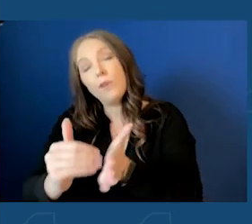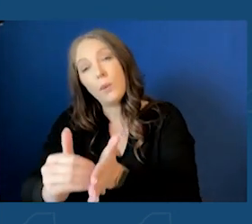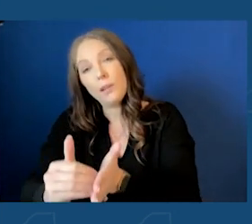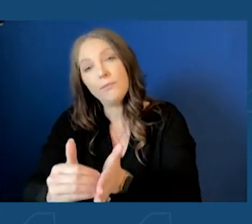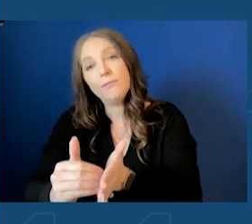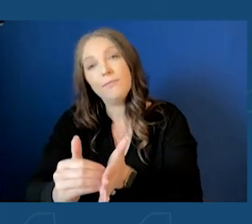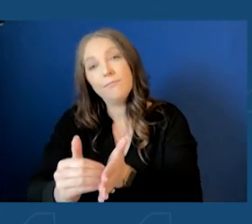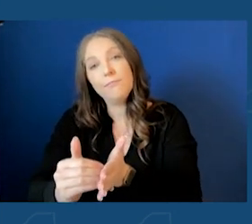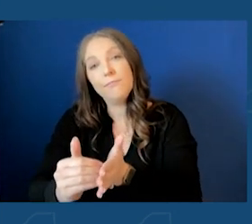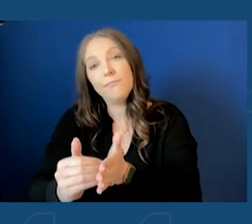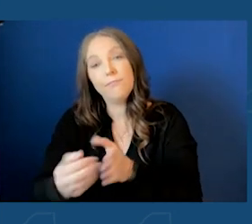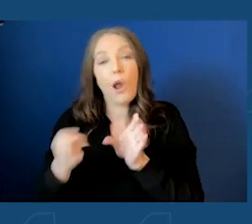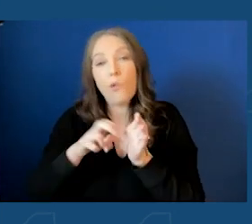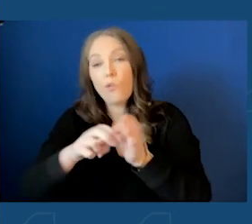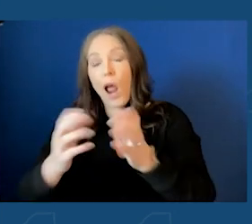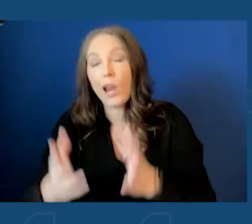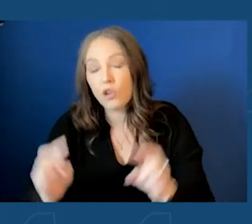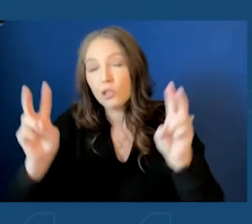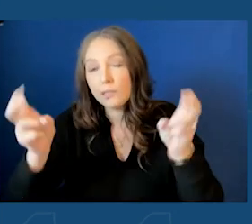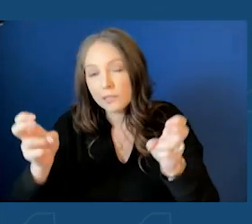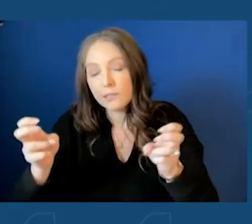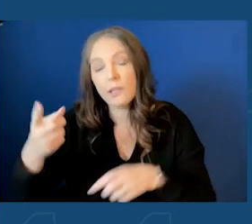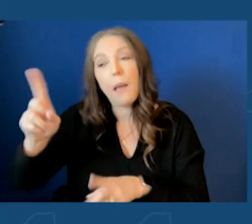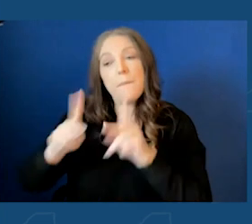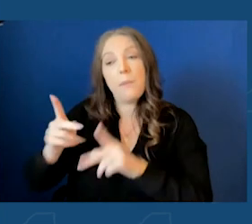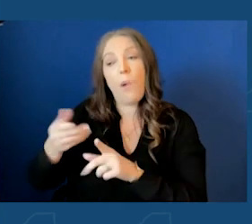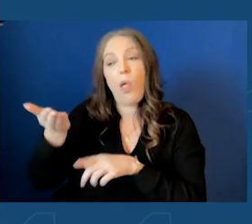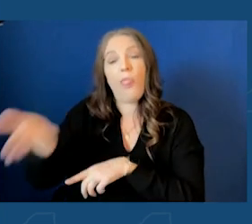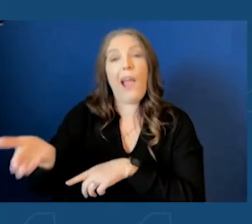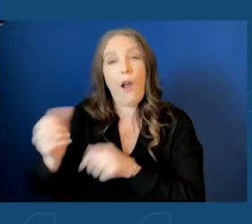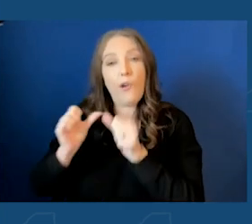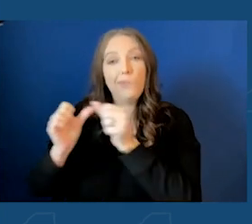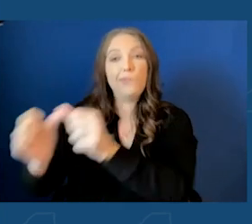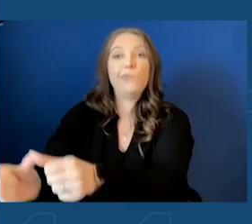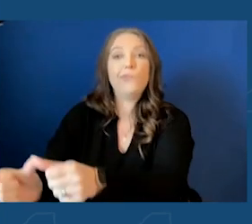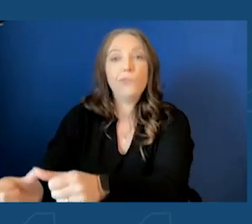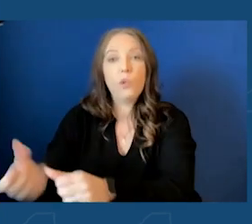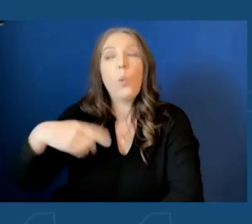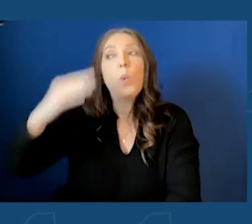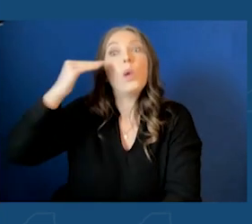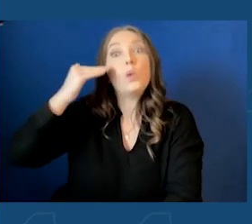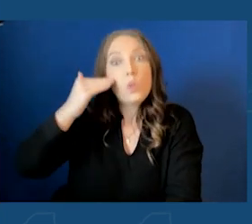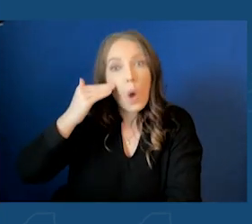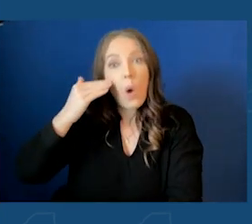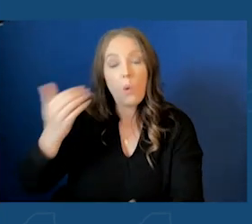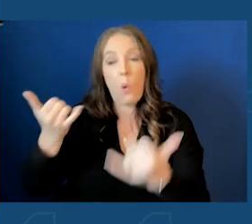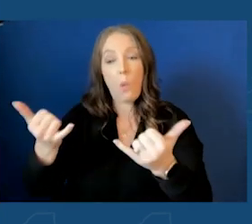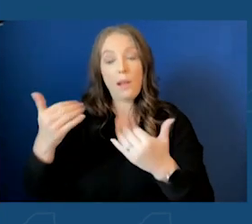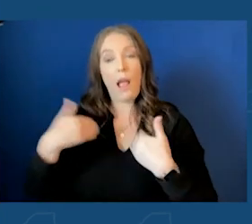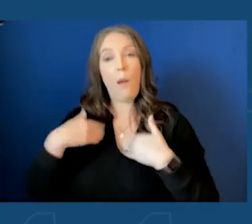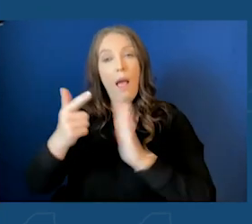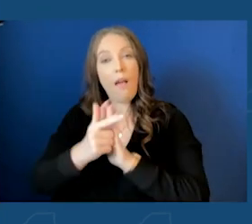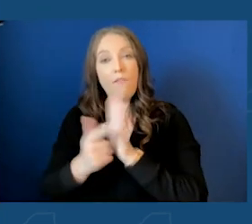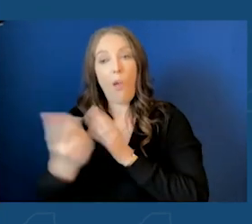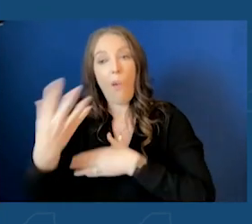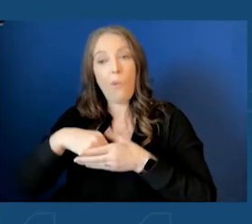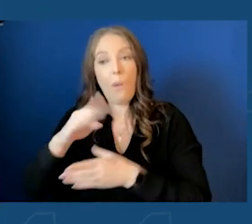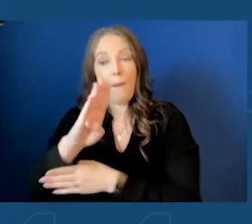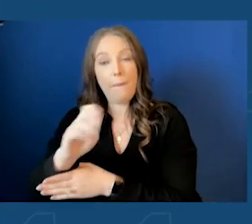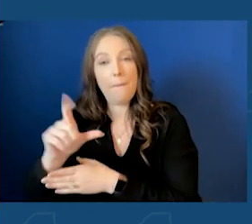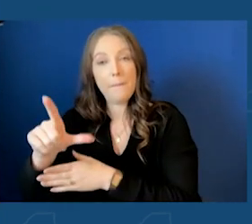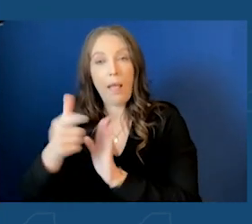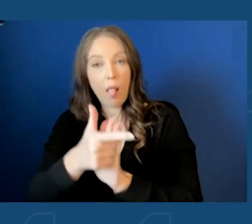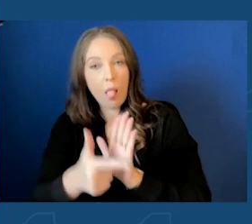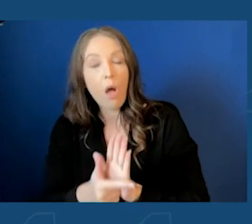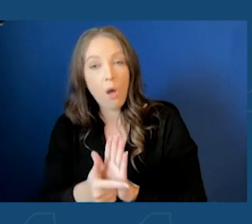riders, I would say, the people who are there persistently. We know who they are. We can get them because we now have the laws as part of our bail laws. We